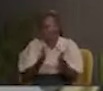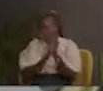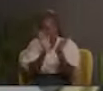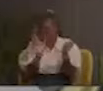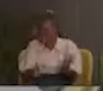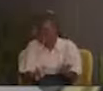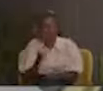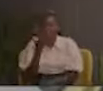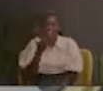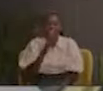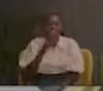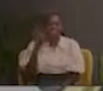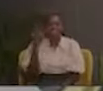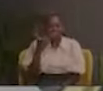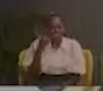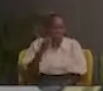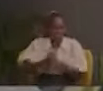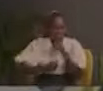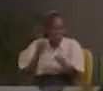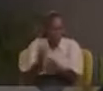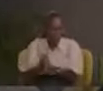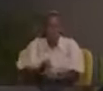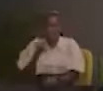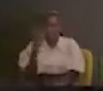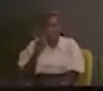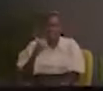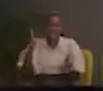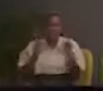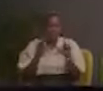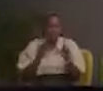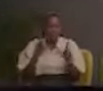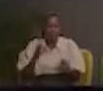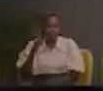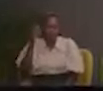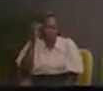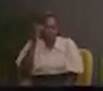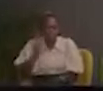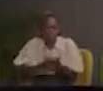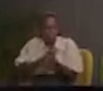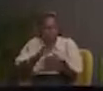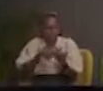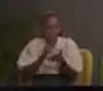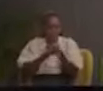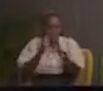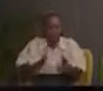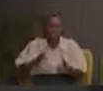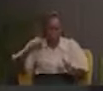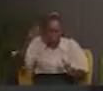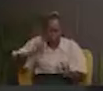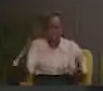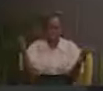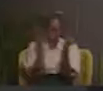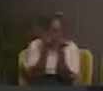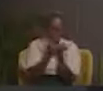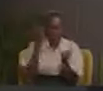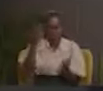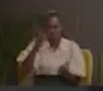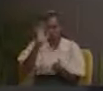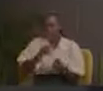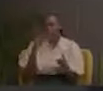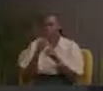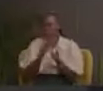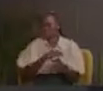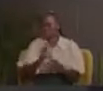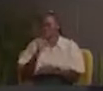three kinds, three levels of knowledge that all believers must contend for by the word and by the spirit if